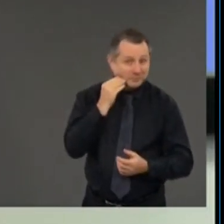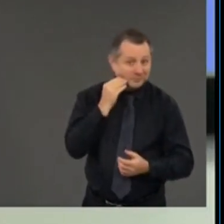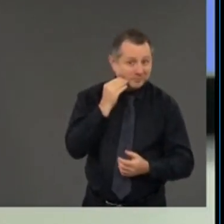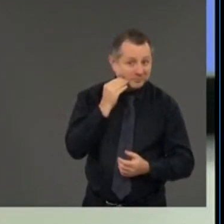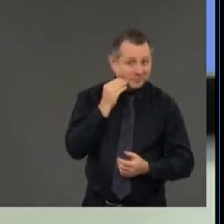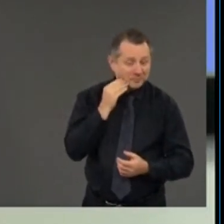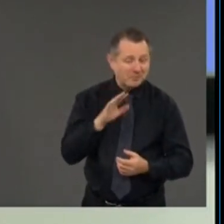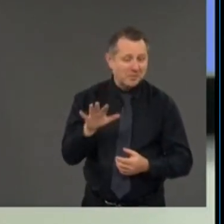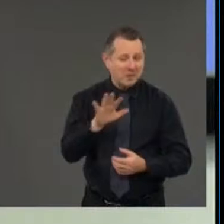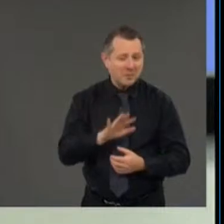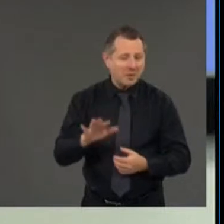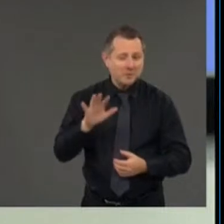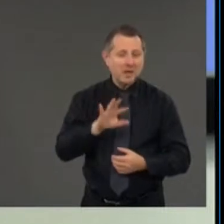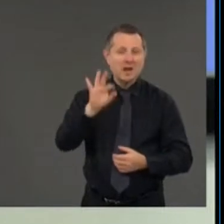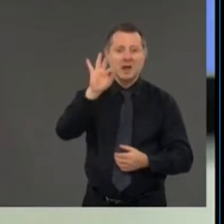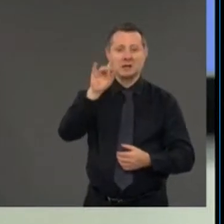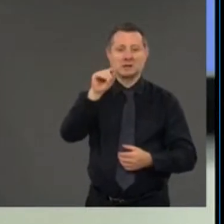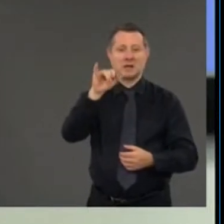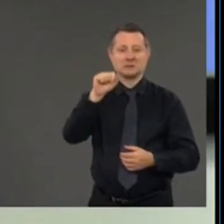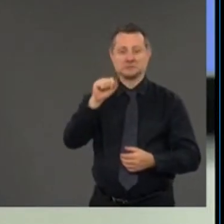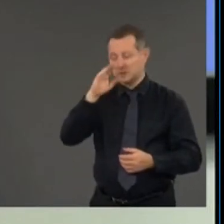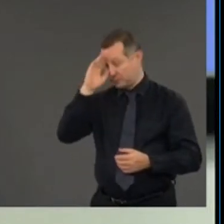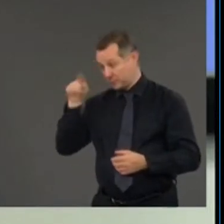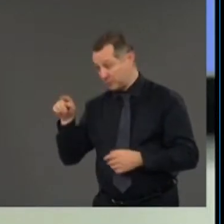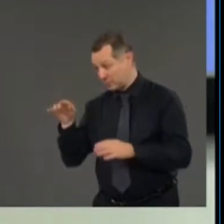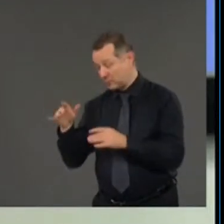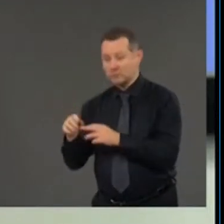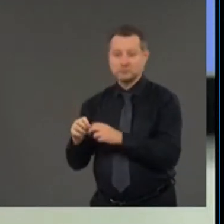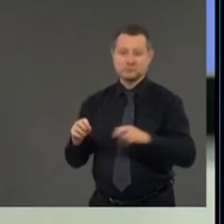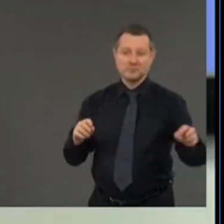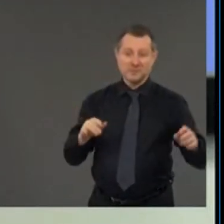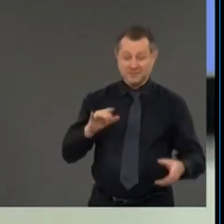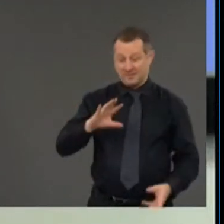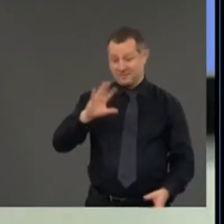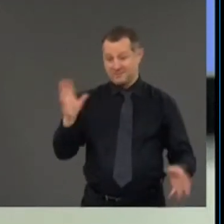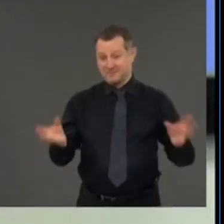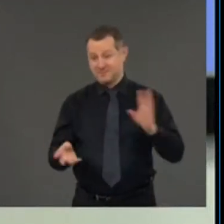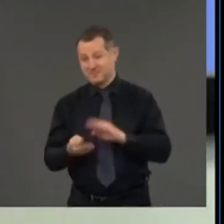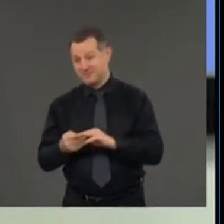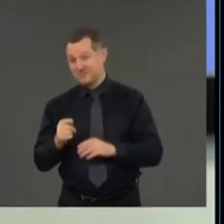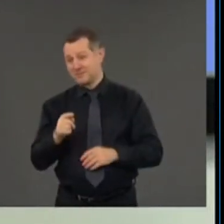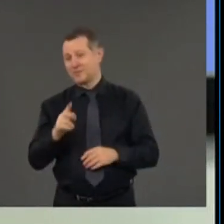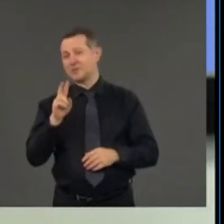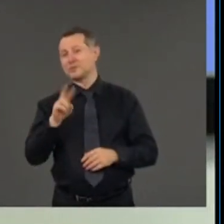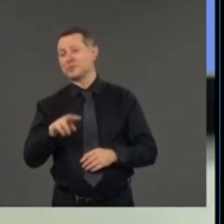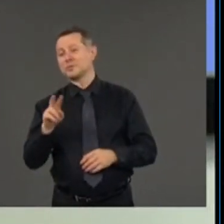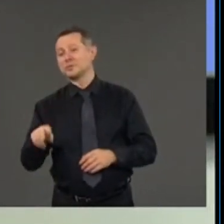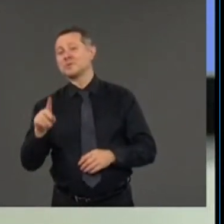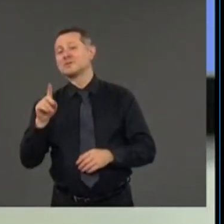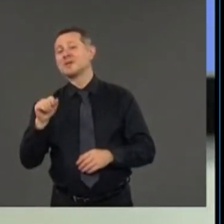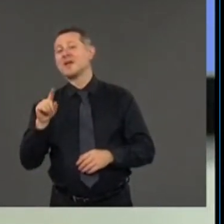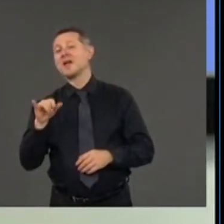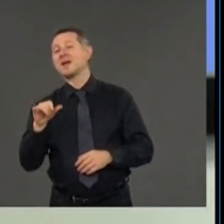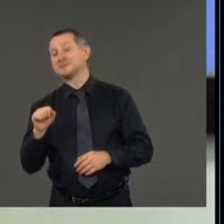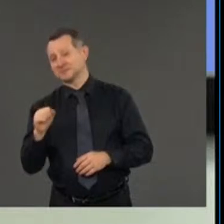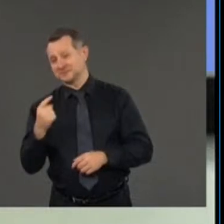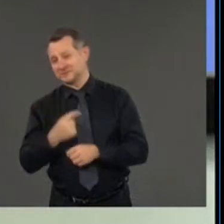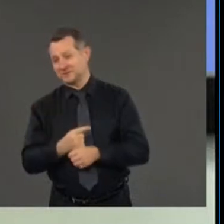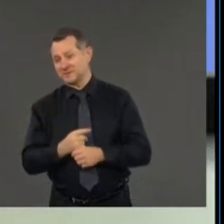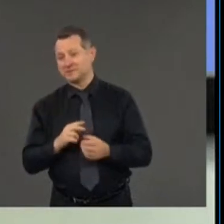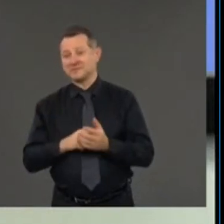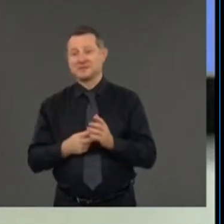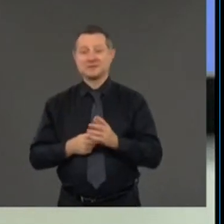that was 9 days. Adding that together, we come up with a total of 22 days. And as you saw